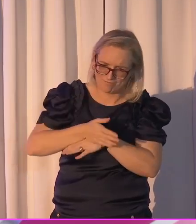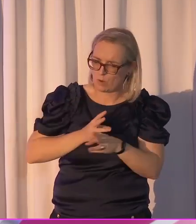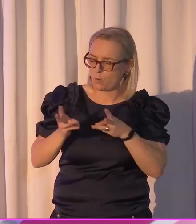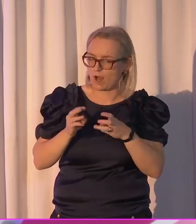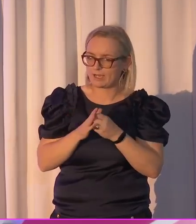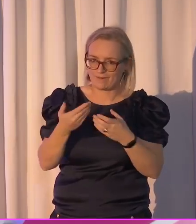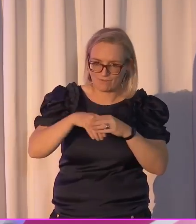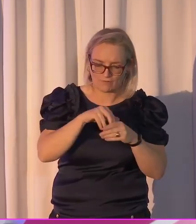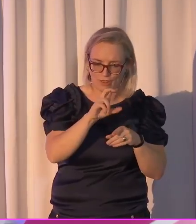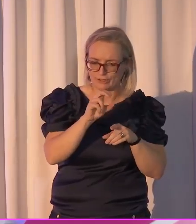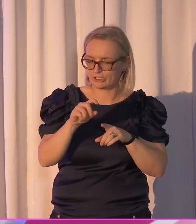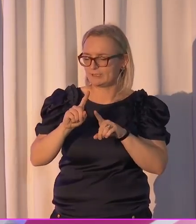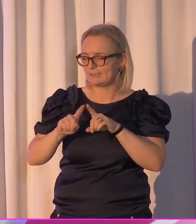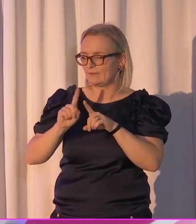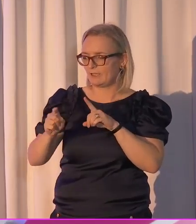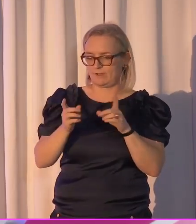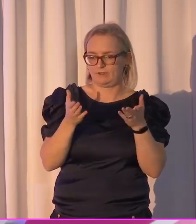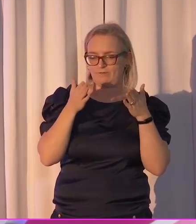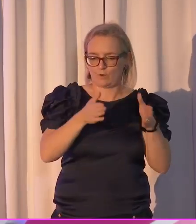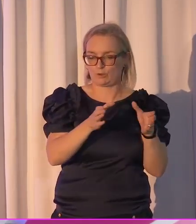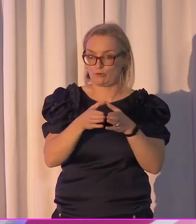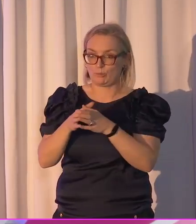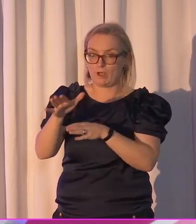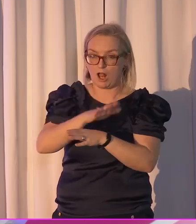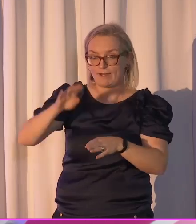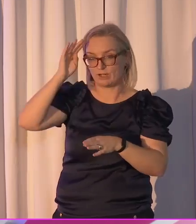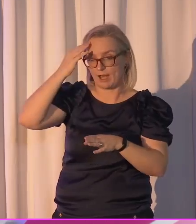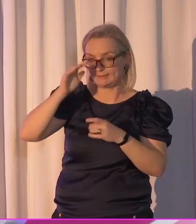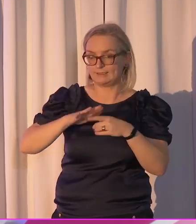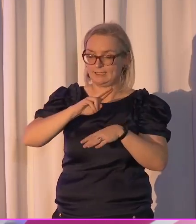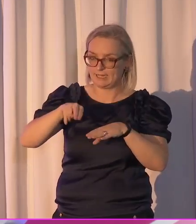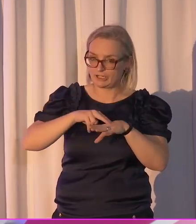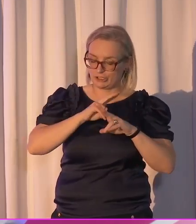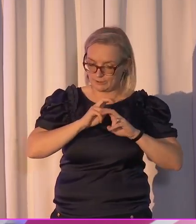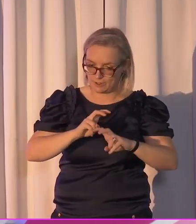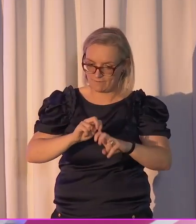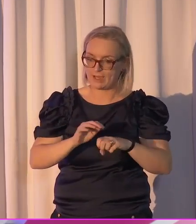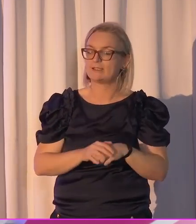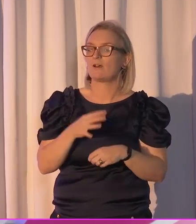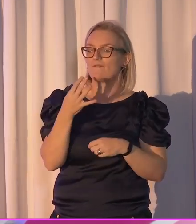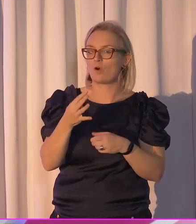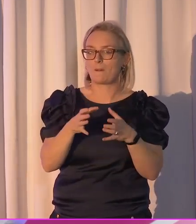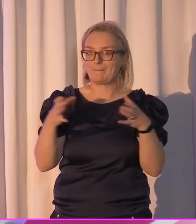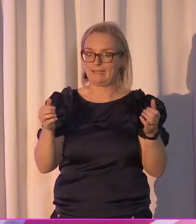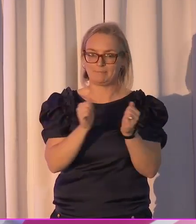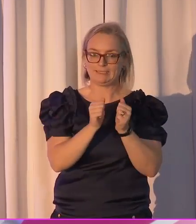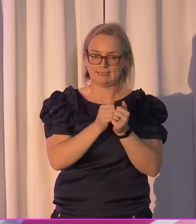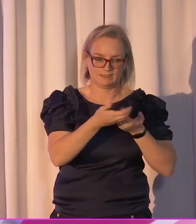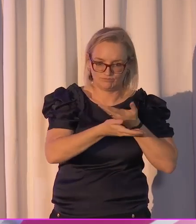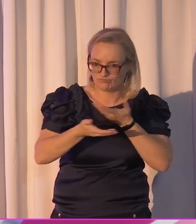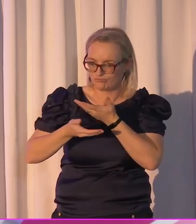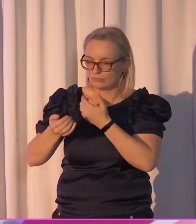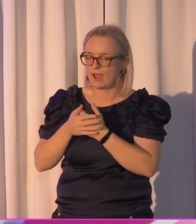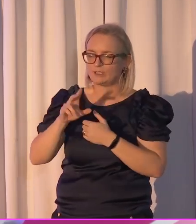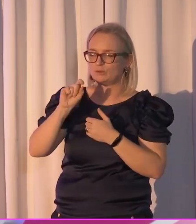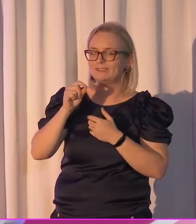30 focus group discussions across the country, a national survey, 4 large consultation meetings, almost 20